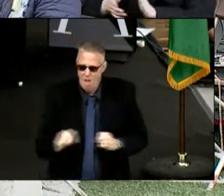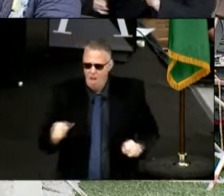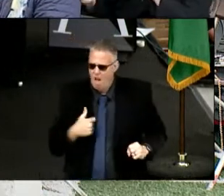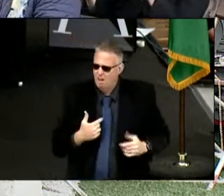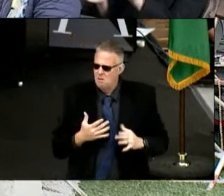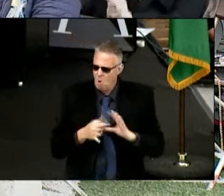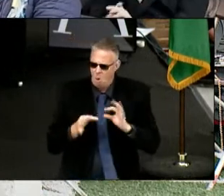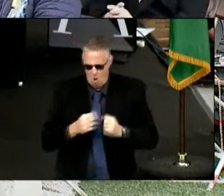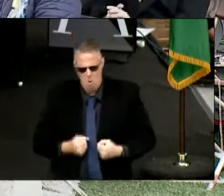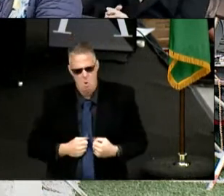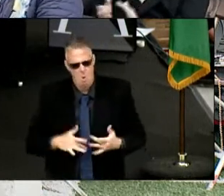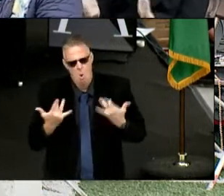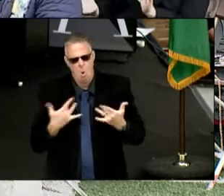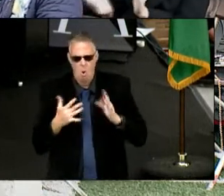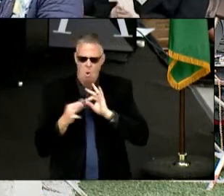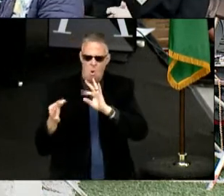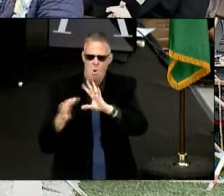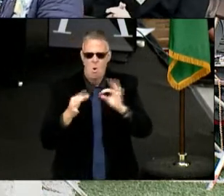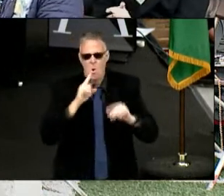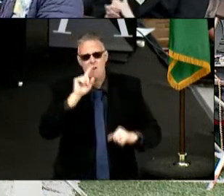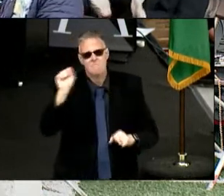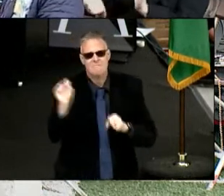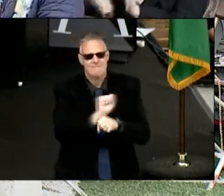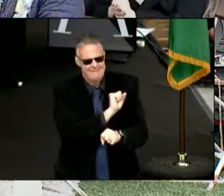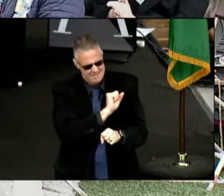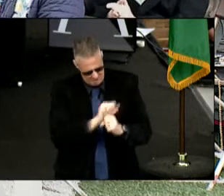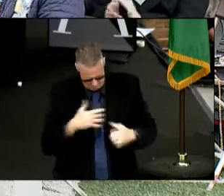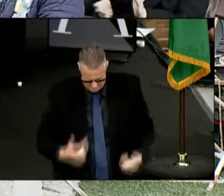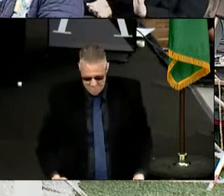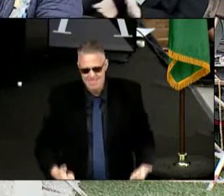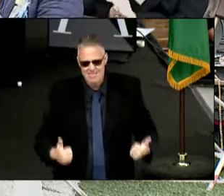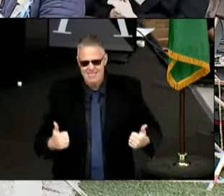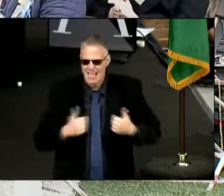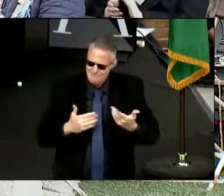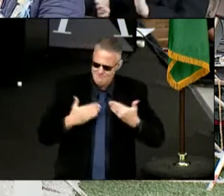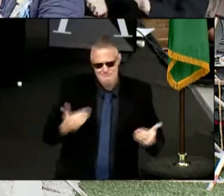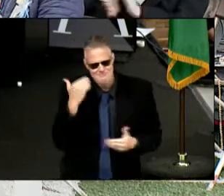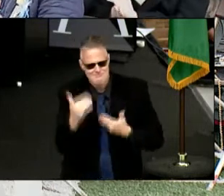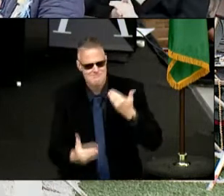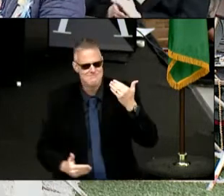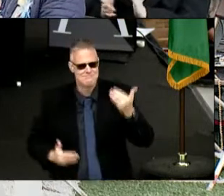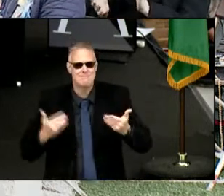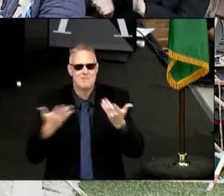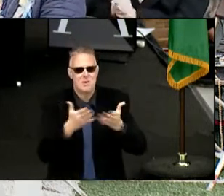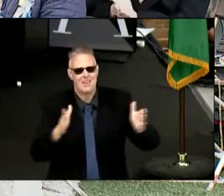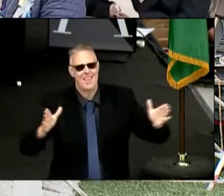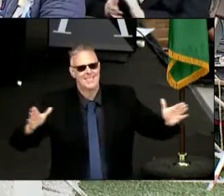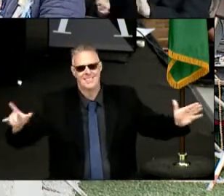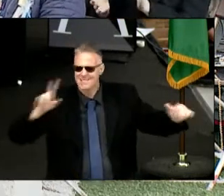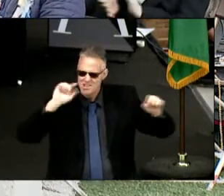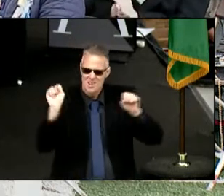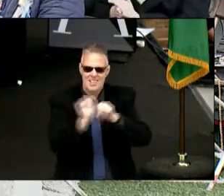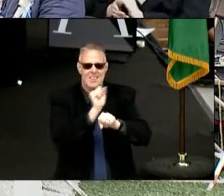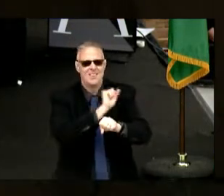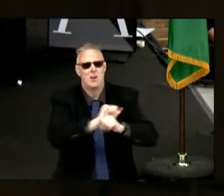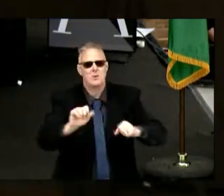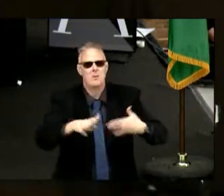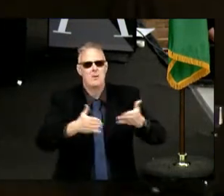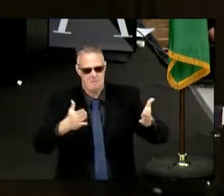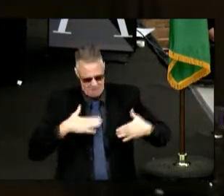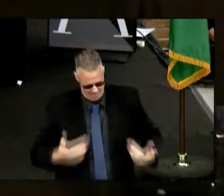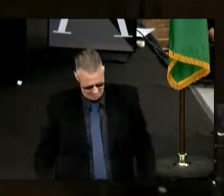your lips. Judge yourself in words unspoken, live your life with arms wide open. Today is where your